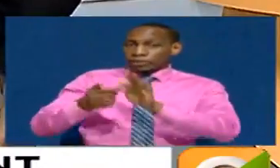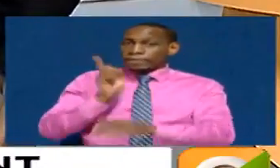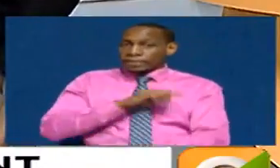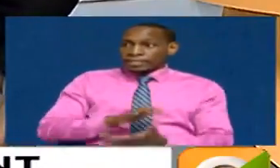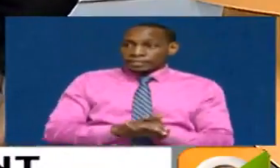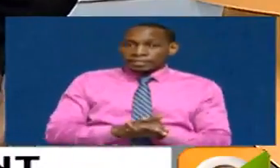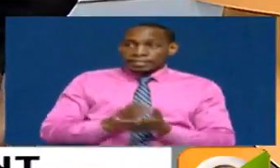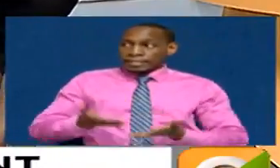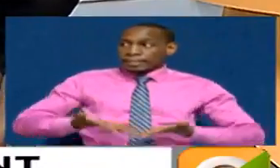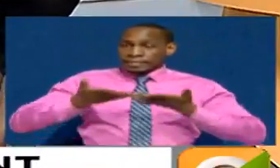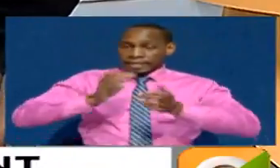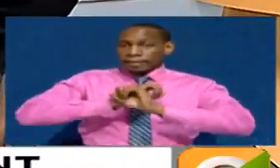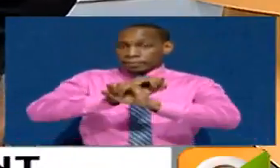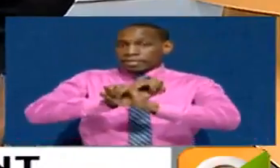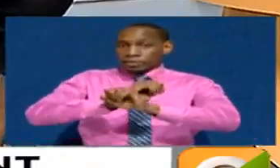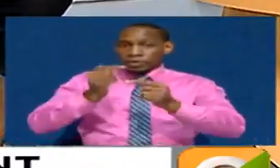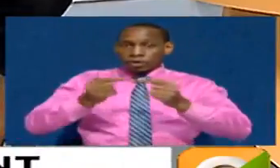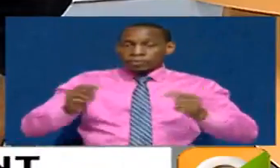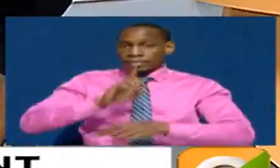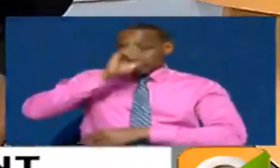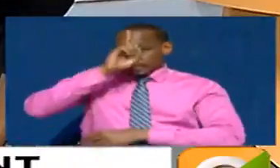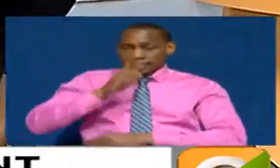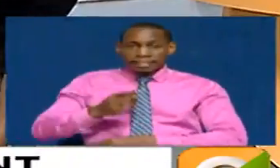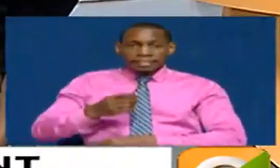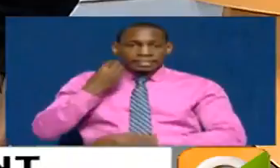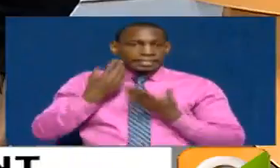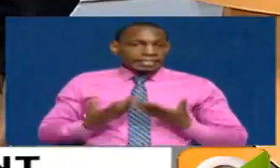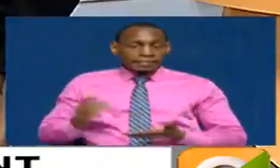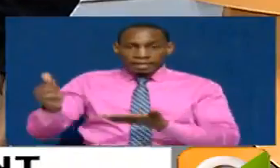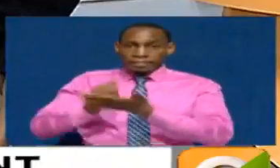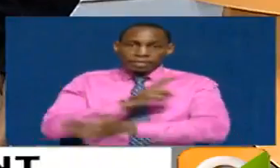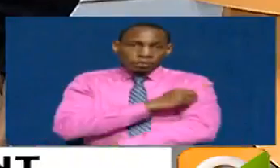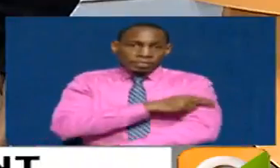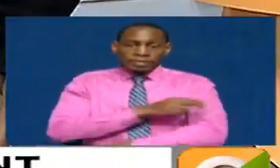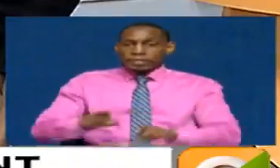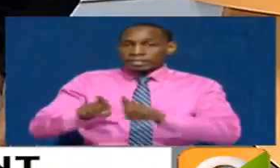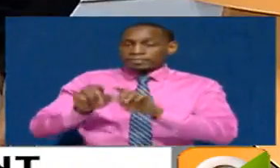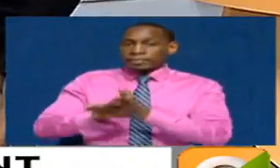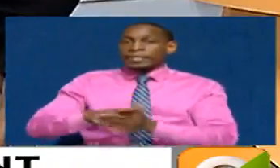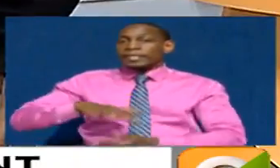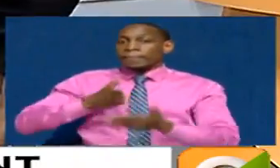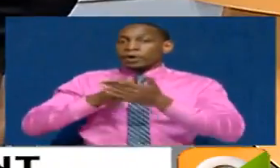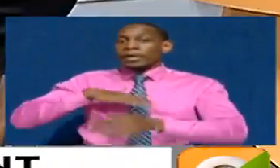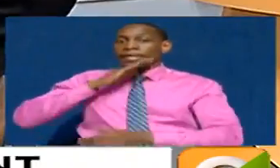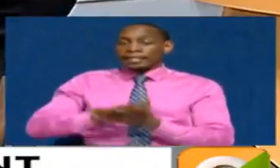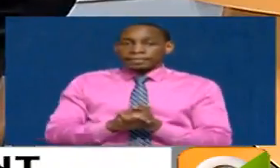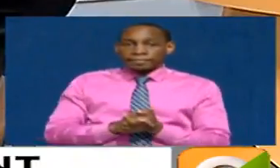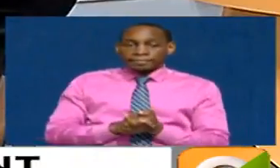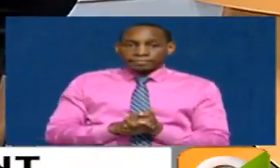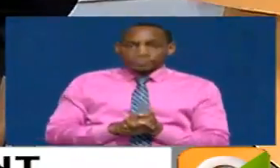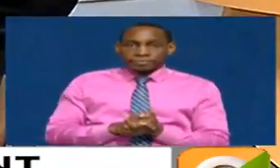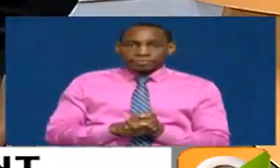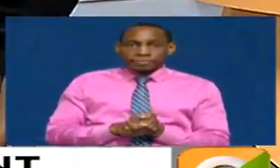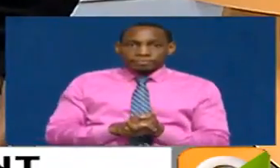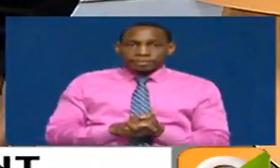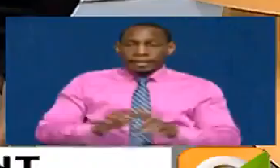here, still offers some protection against severe disease, hospitalization, and ultimately death. And it's better than having no